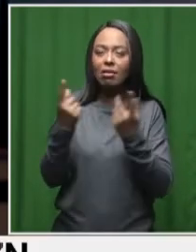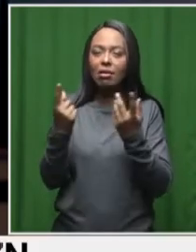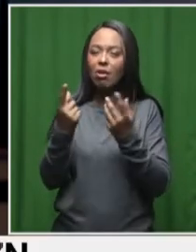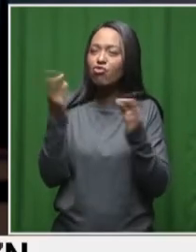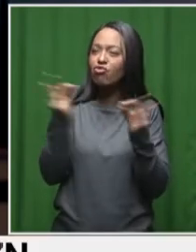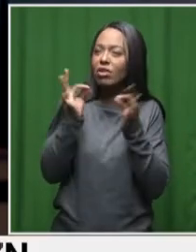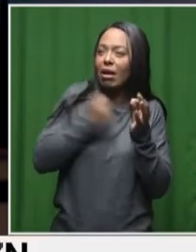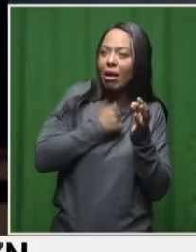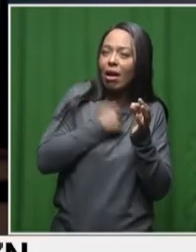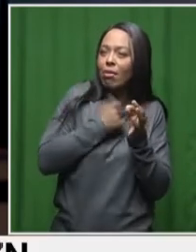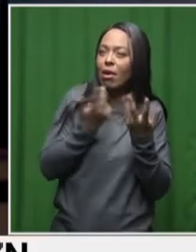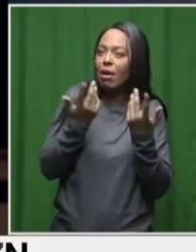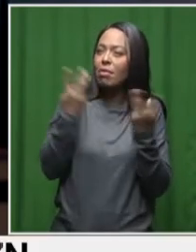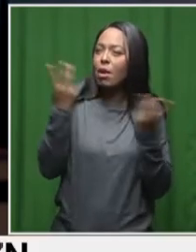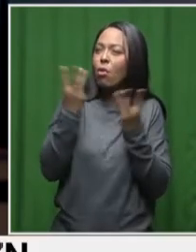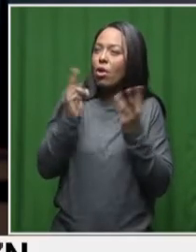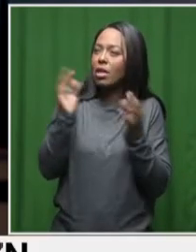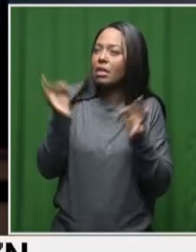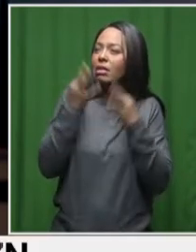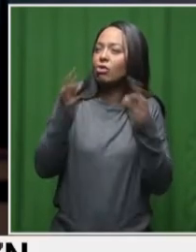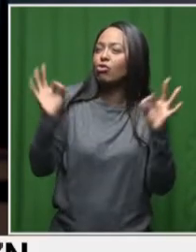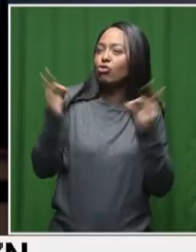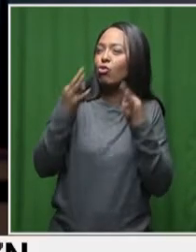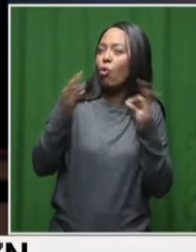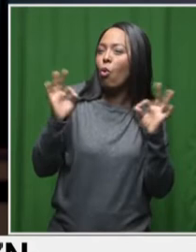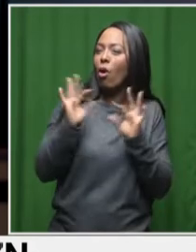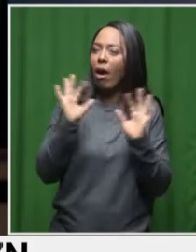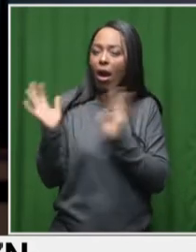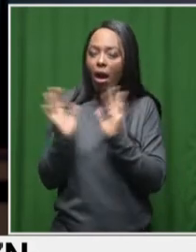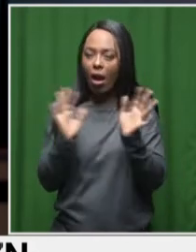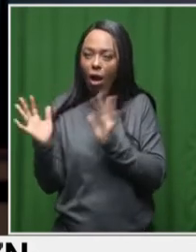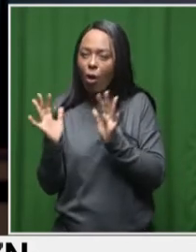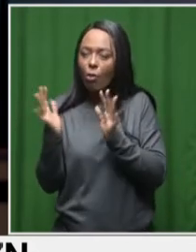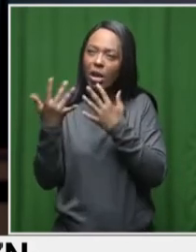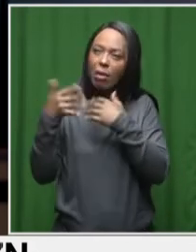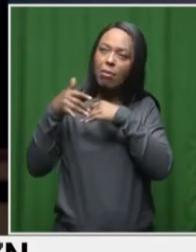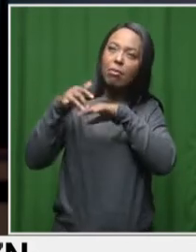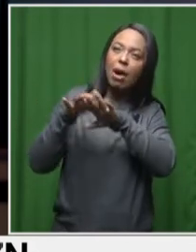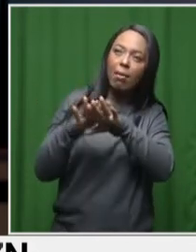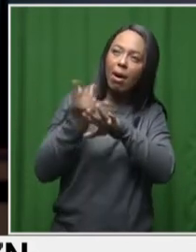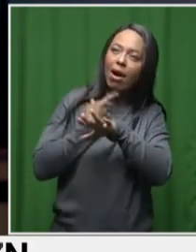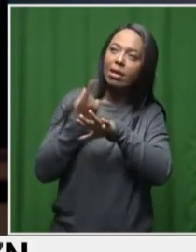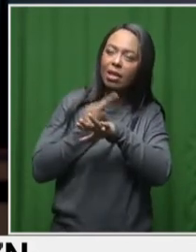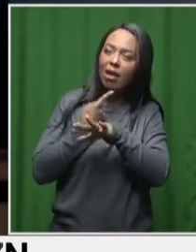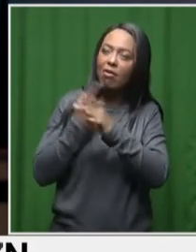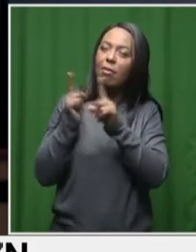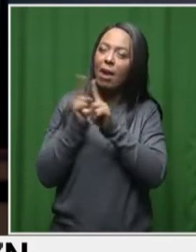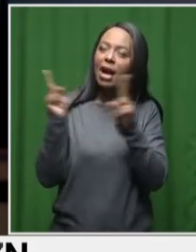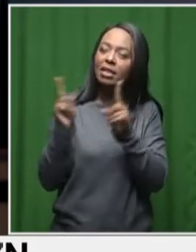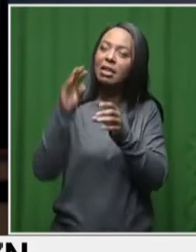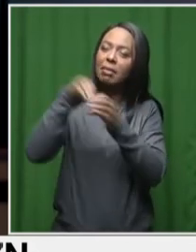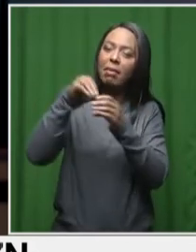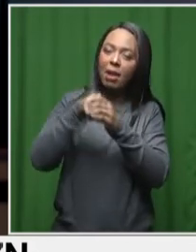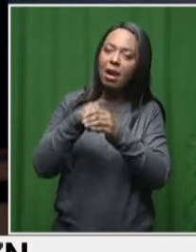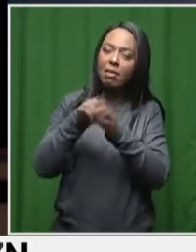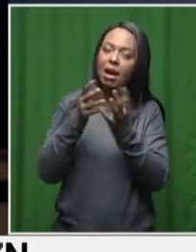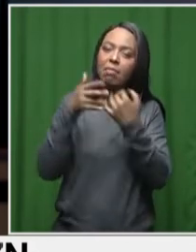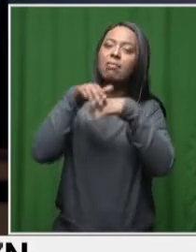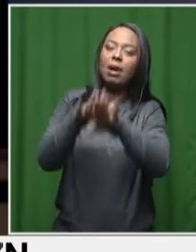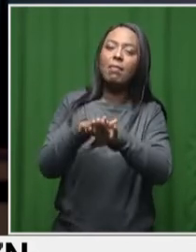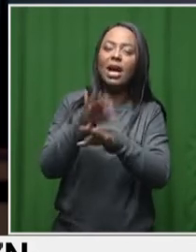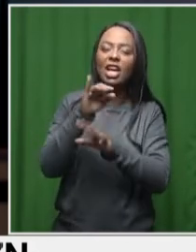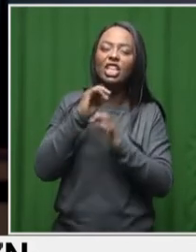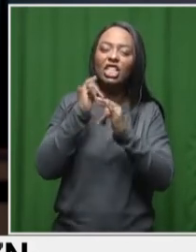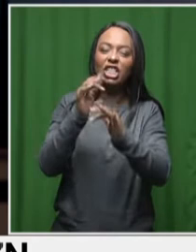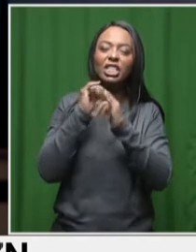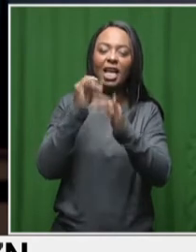going, how those people sing in that space, but still bringing in the context of jazz within me in that space. Yes. So